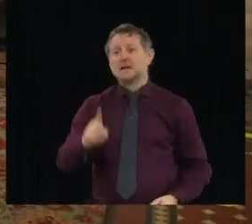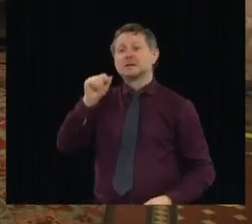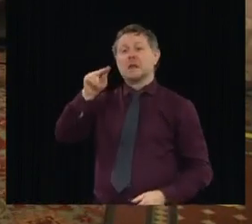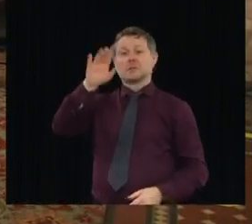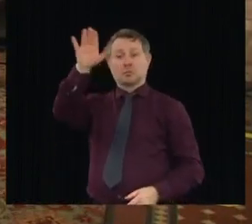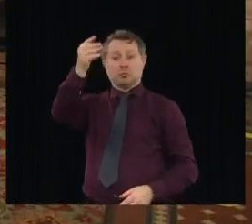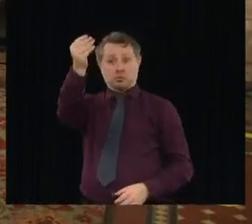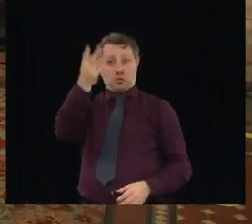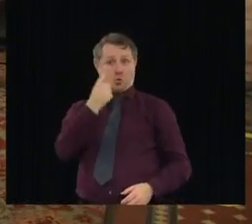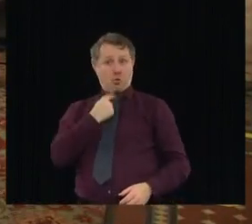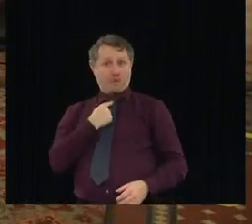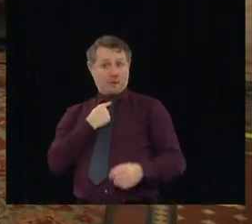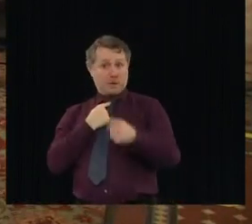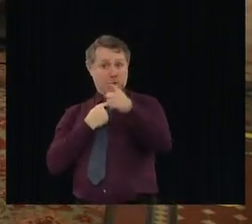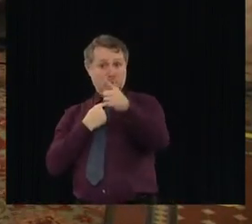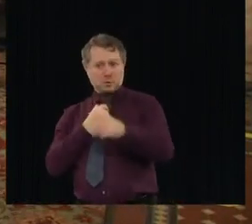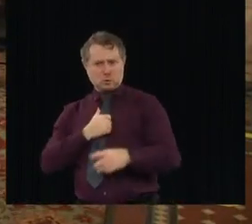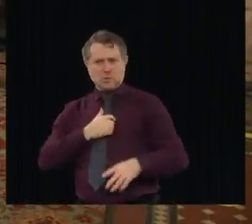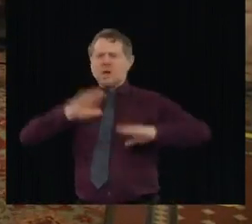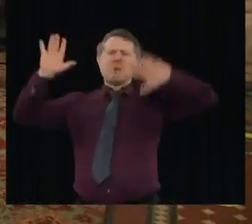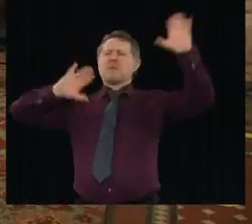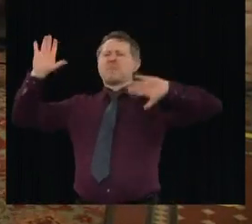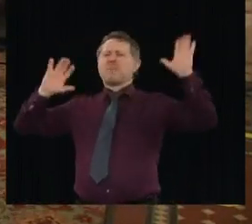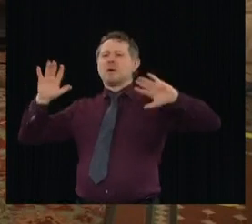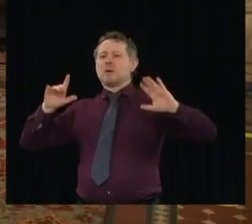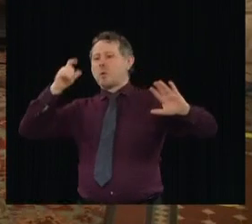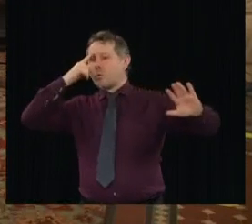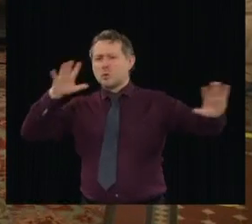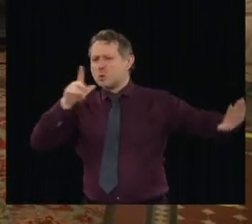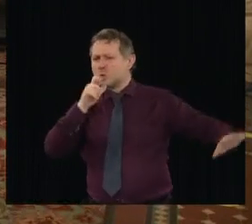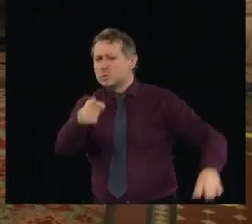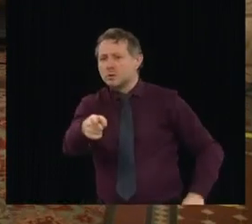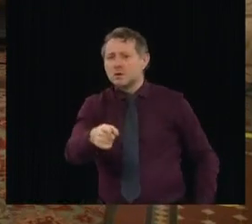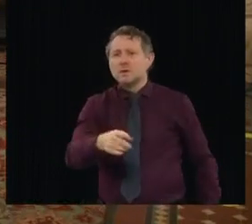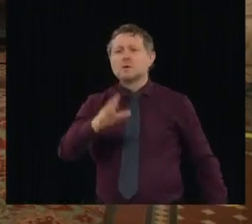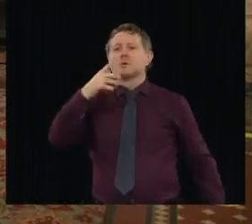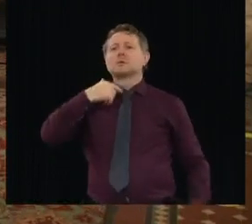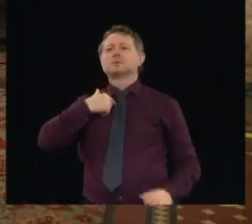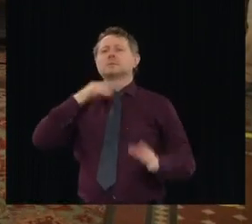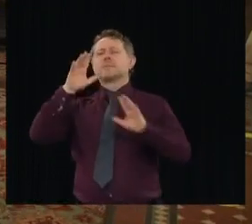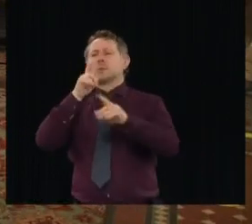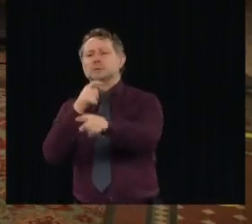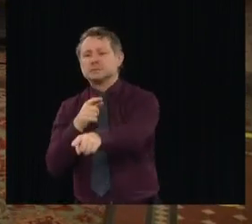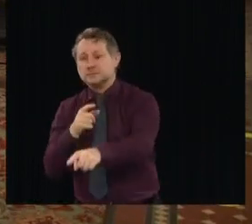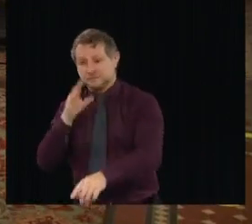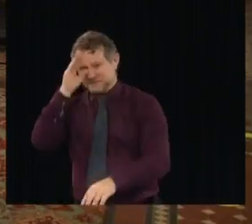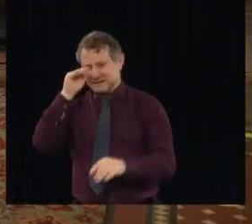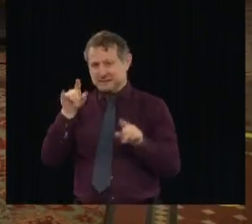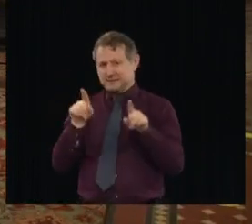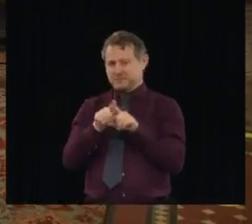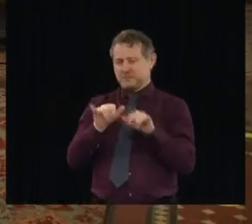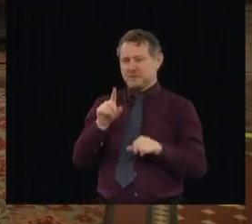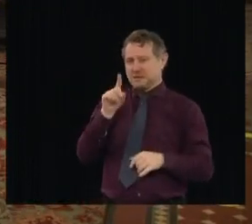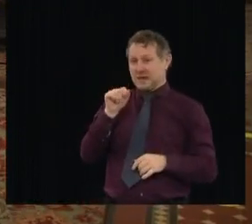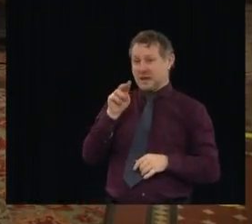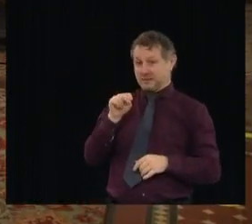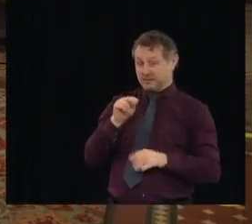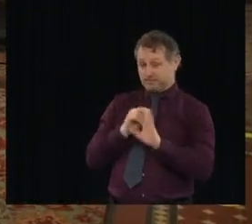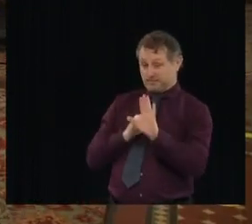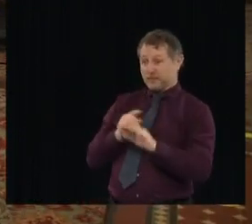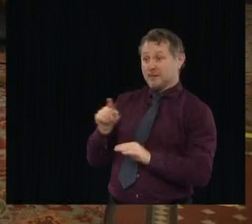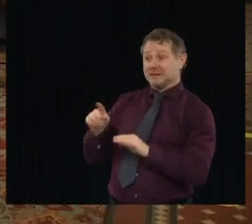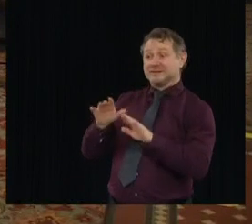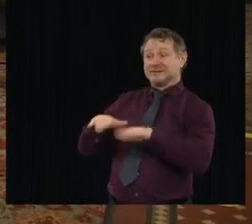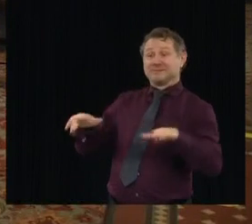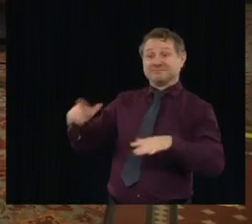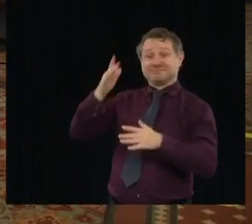Yeah. Somebody had their hand Governor, up. why aren't you social Yeah. distancing? On the children's disease, the Kawasaki syndrome, can you give us any sense of